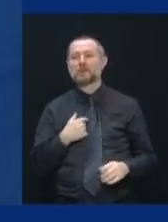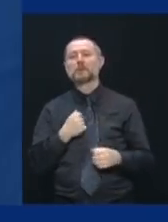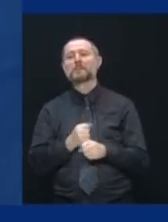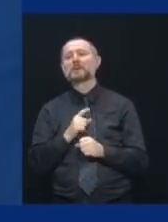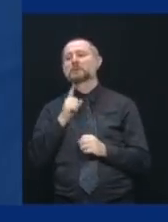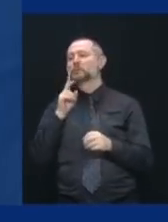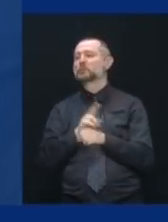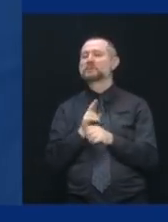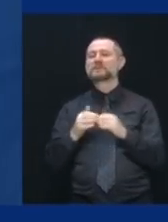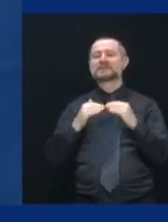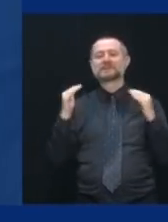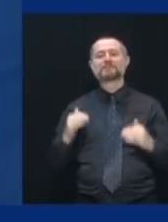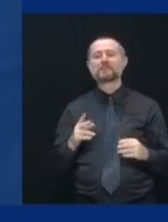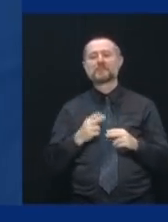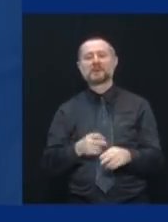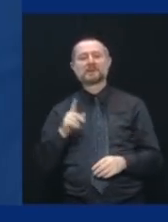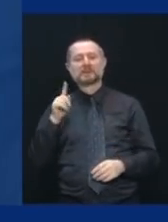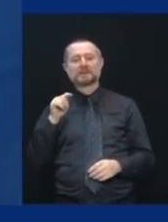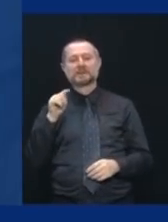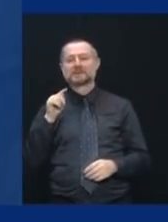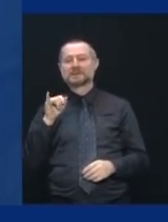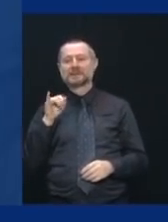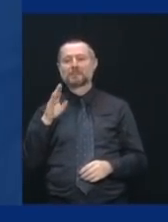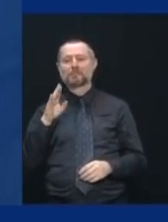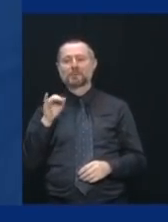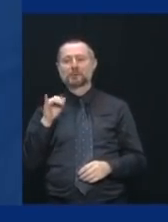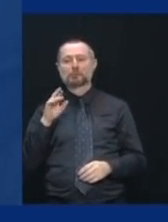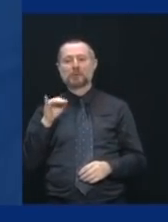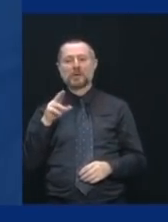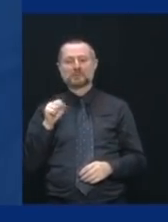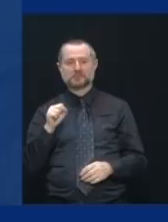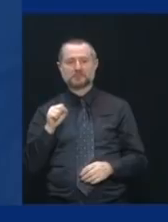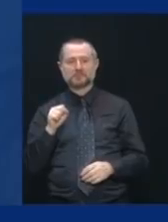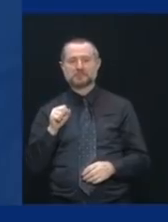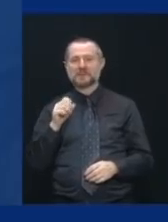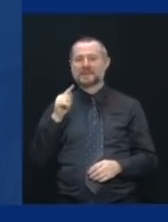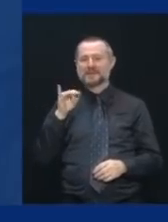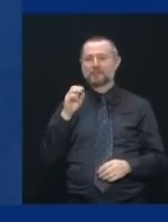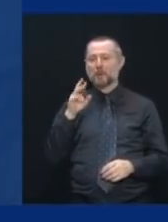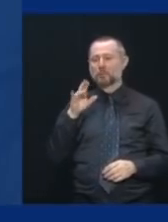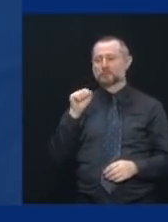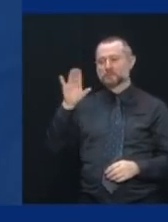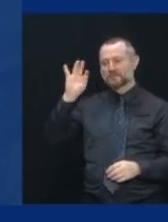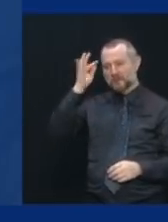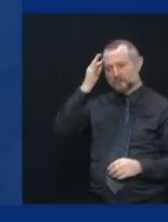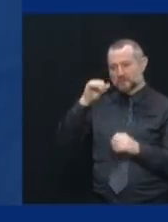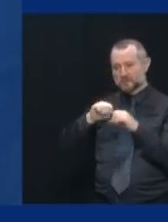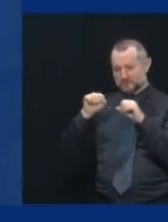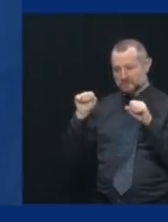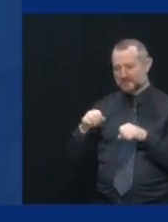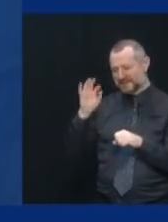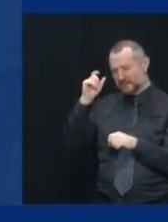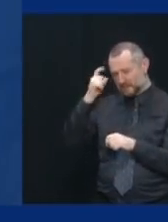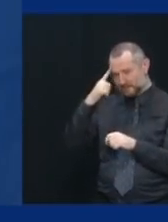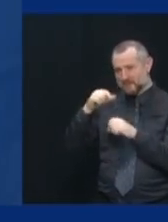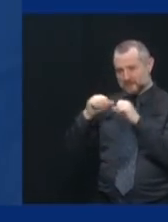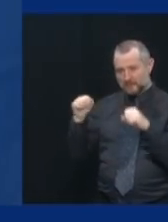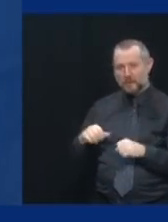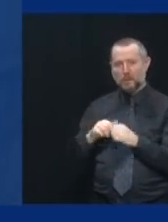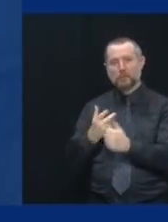data system that we all signed on to that actually documents where the doses